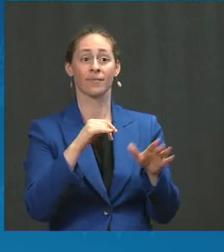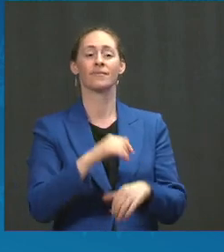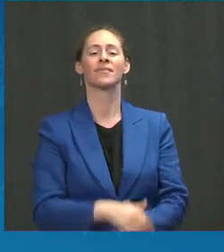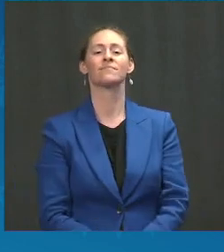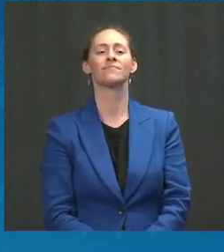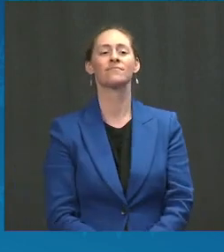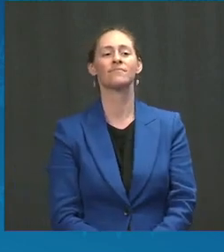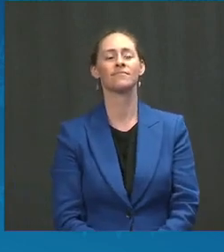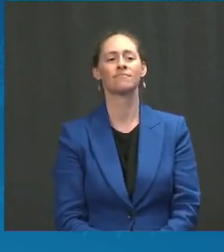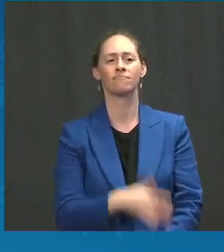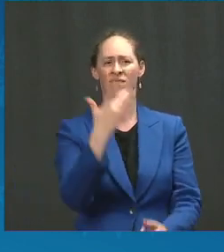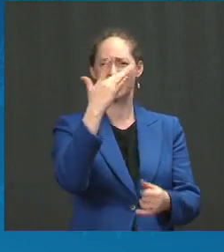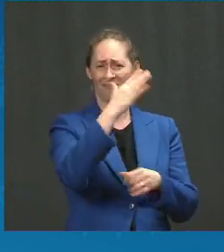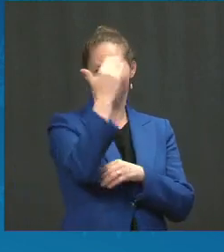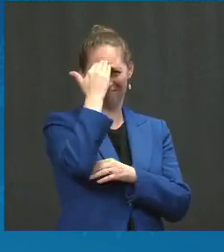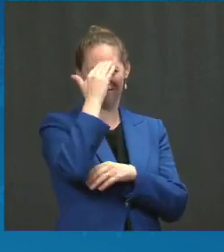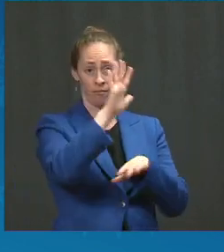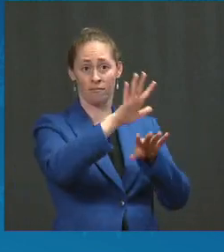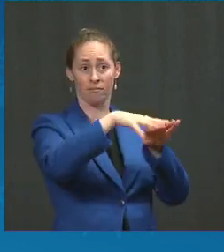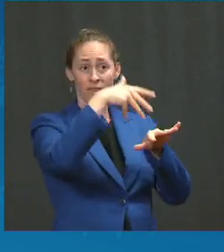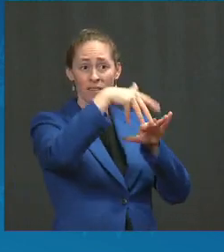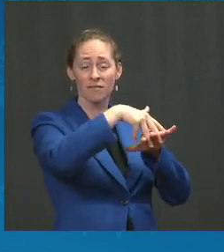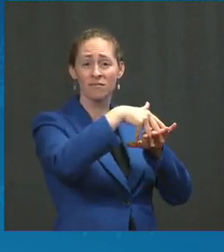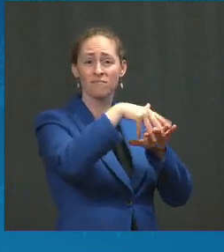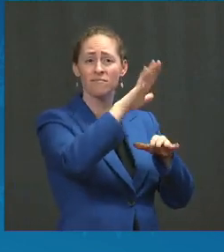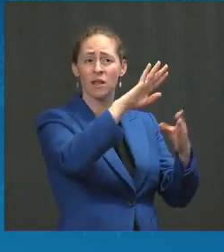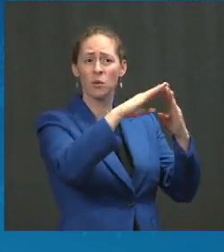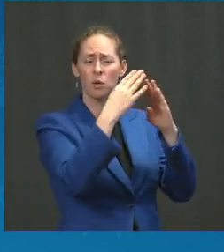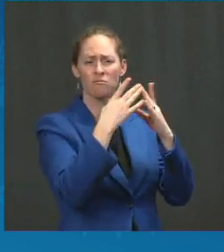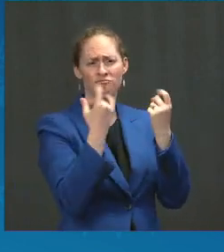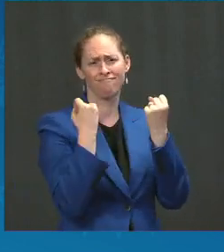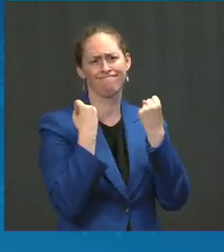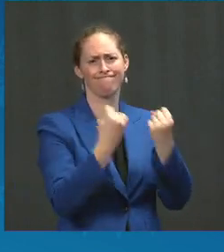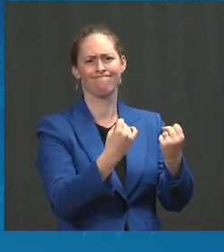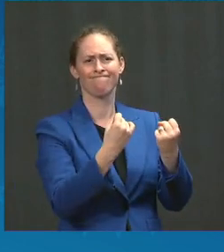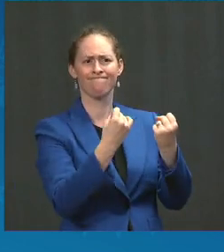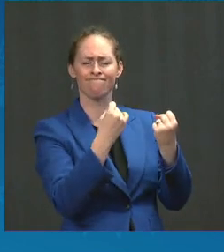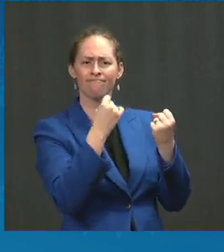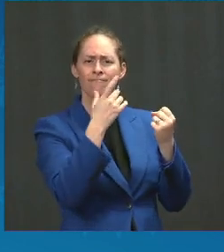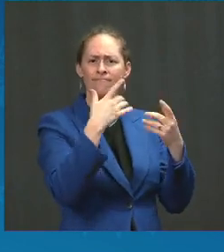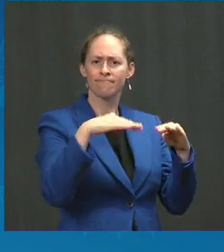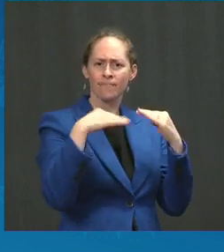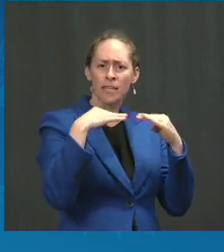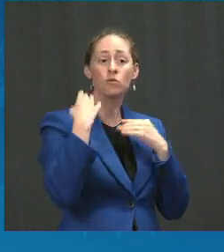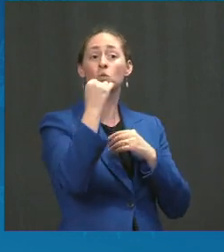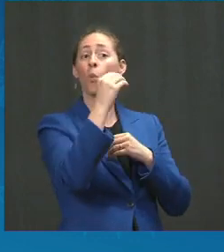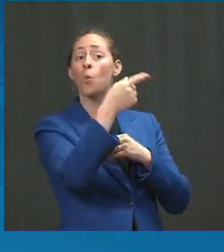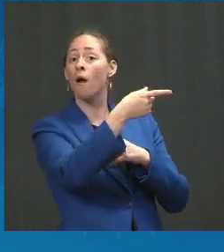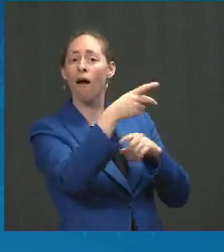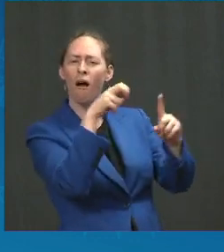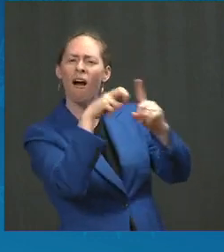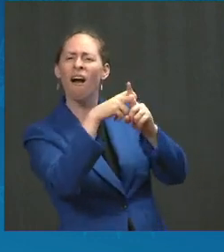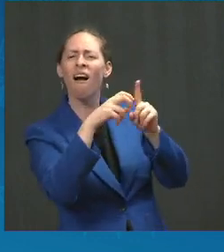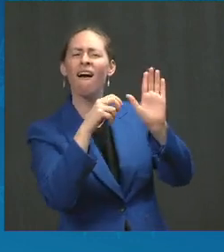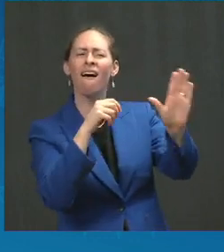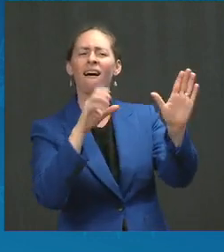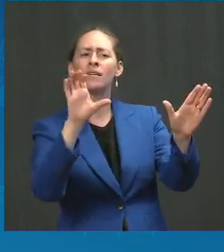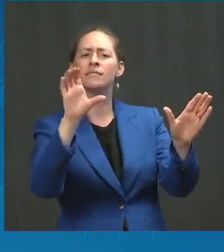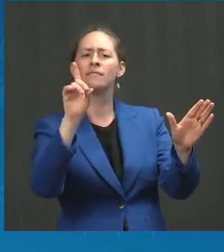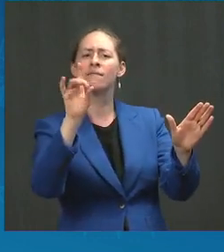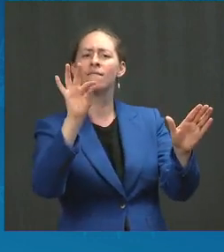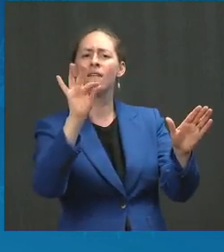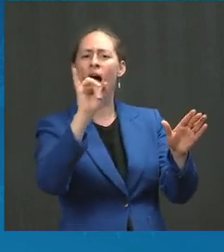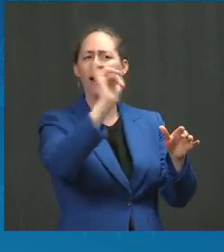want. And she was able to go to a community lender to get that kind of support because the community lender